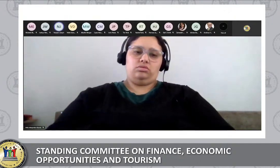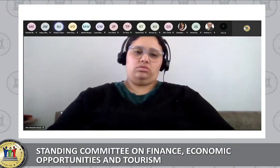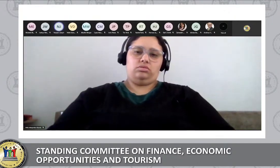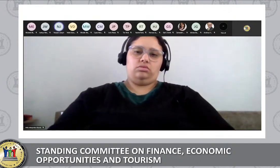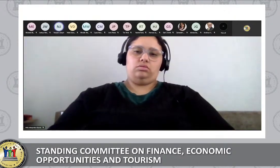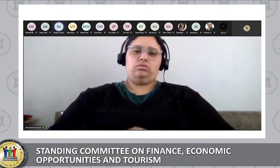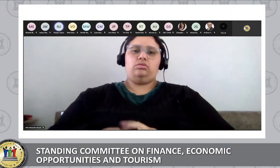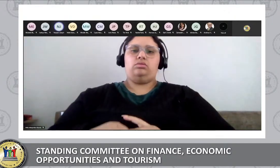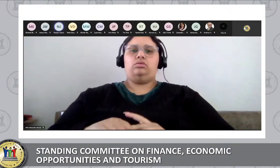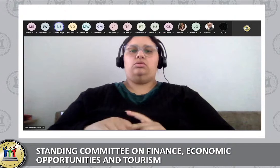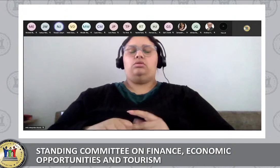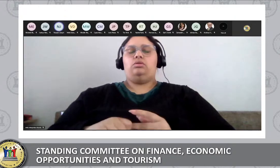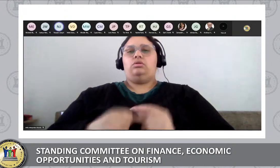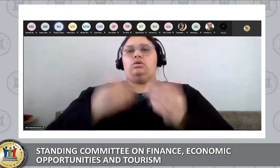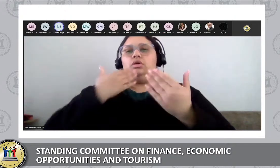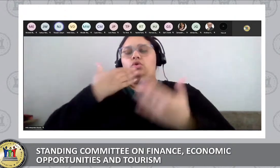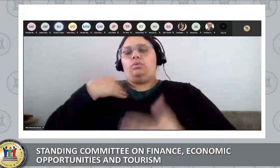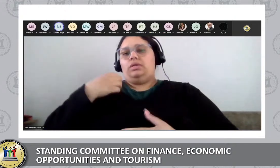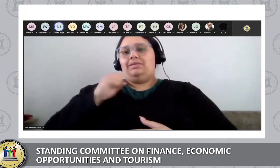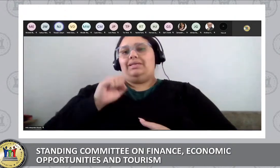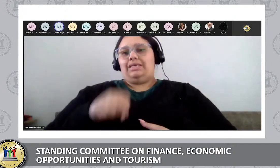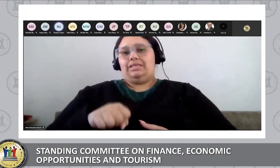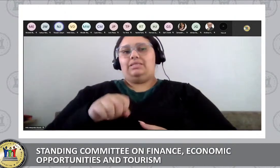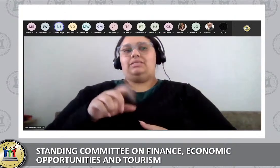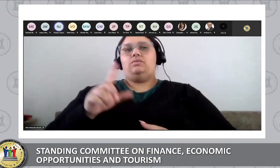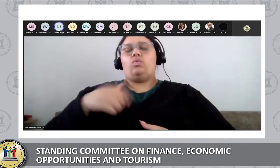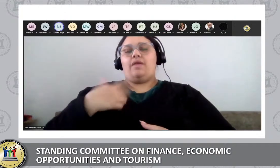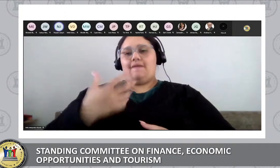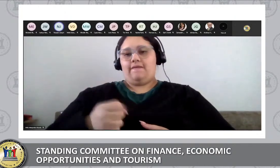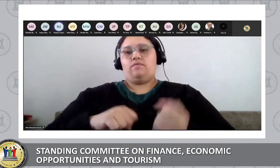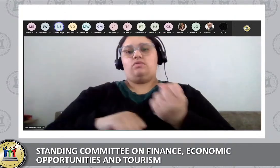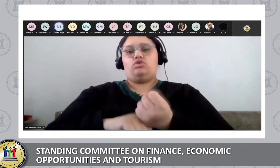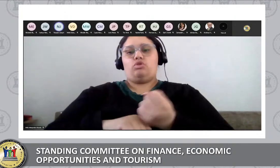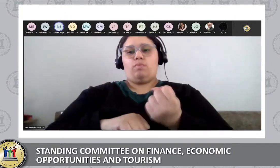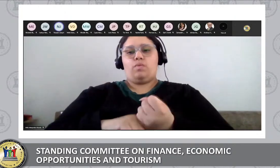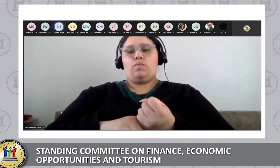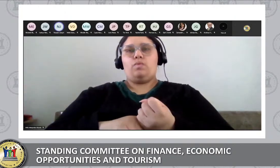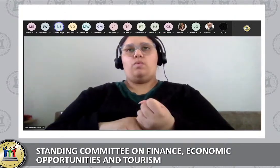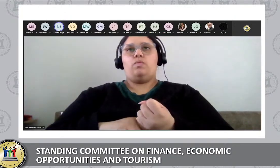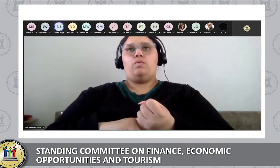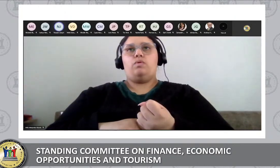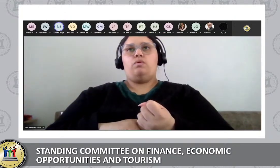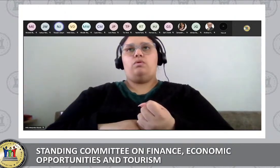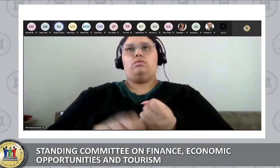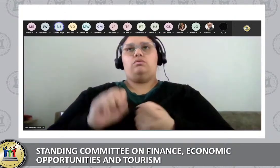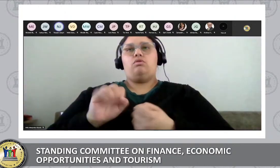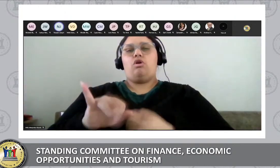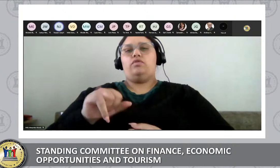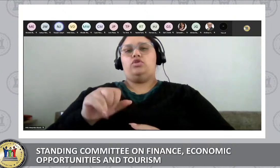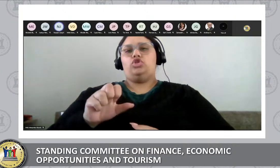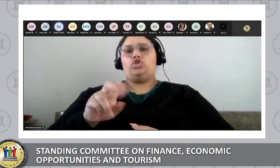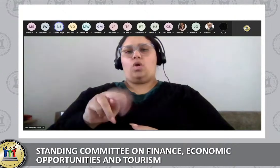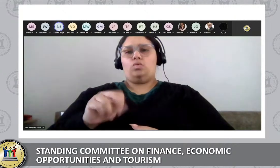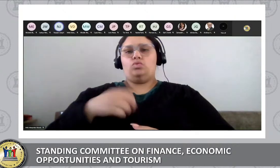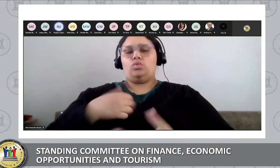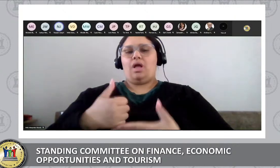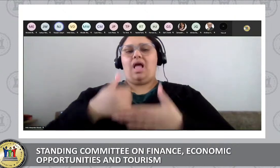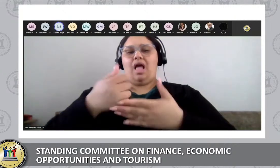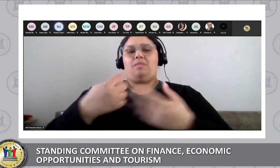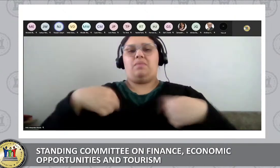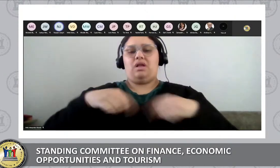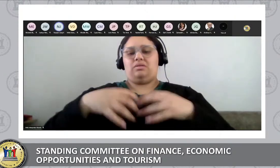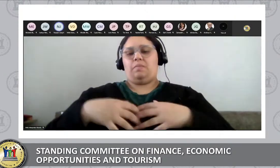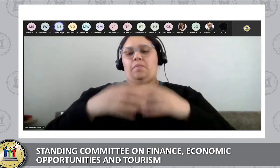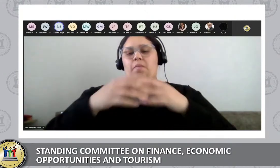Yeah, thank you for that, Minister. Yes, there we've got support of the Germans to assist us in developing this